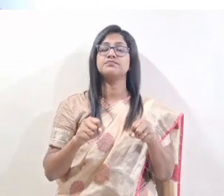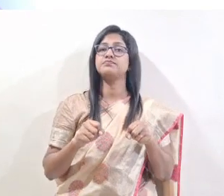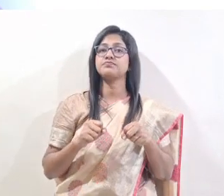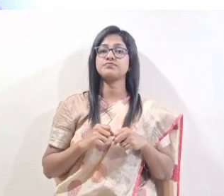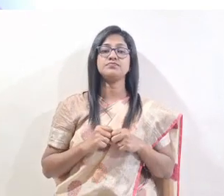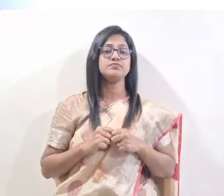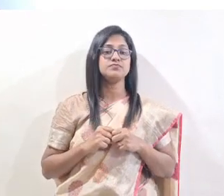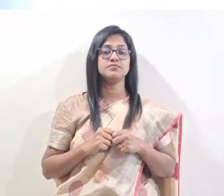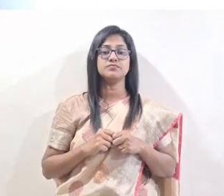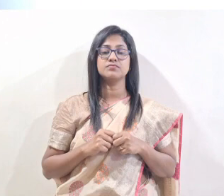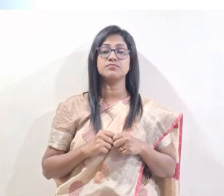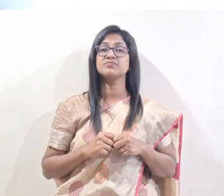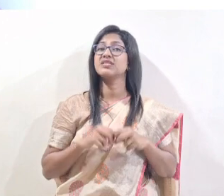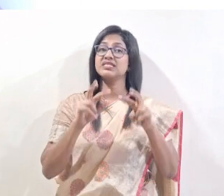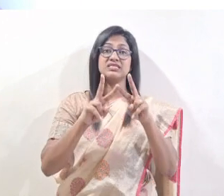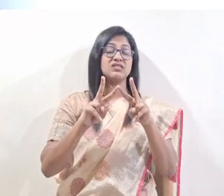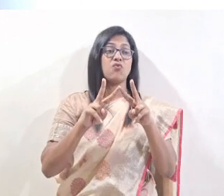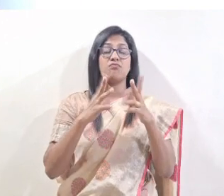systems